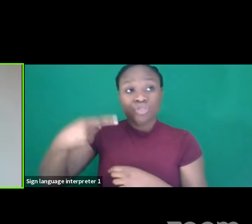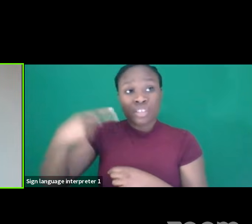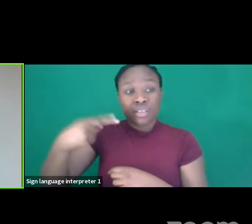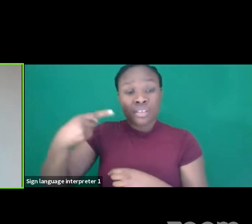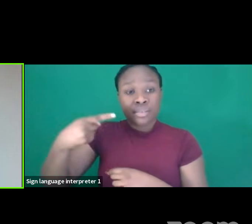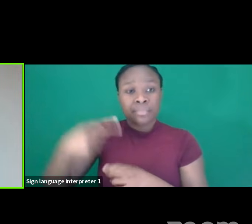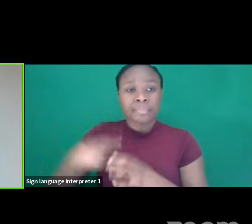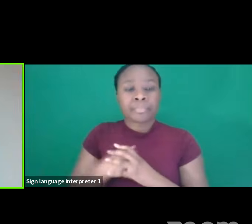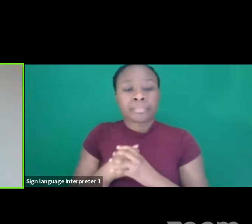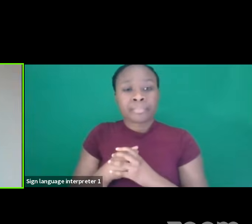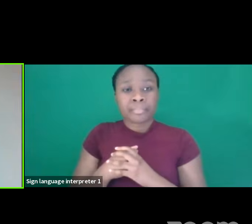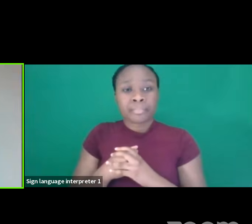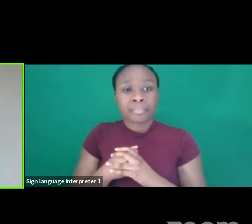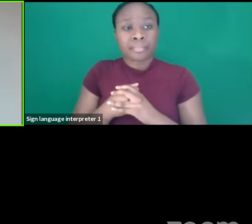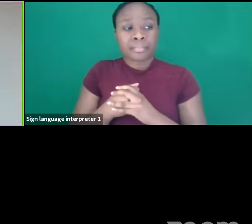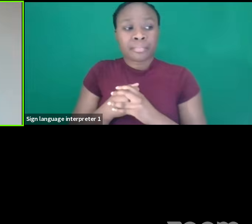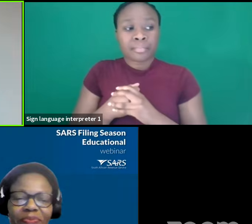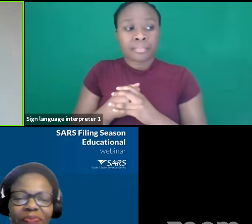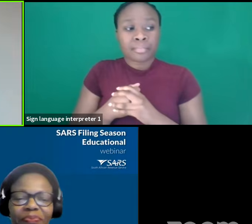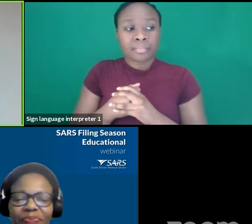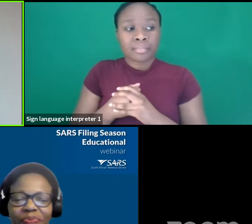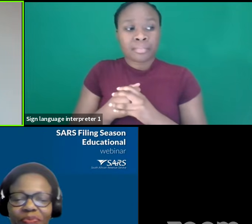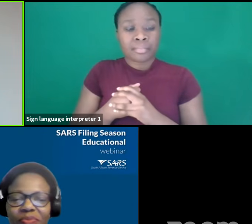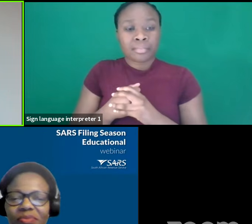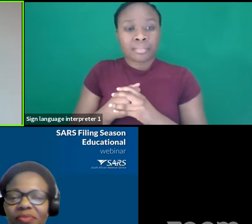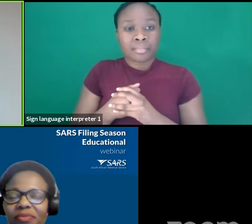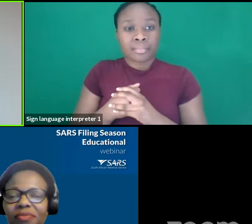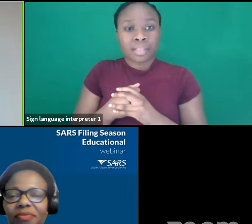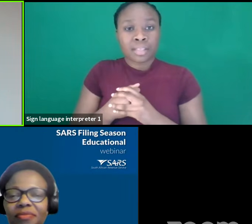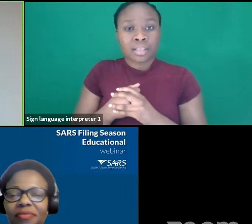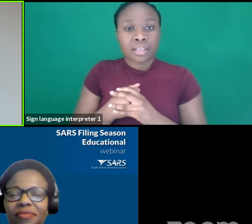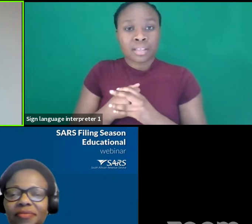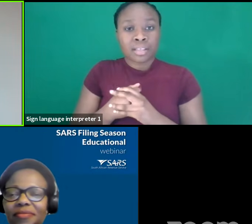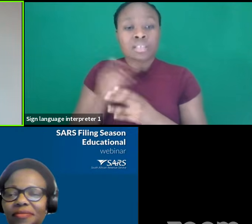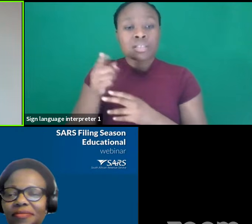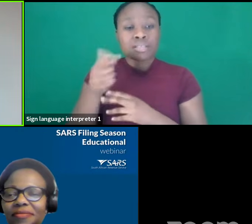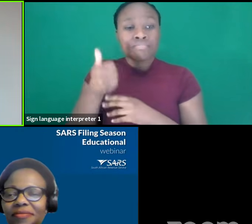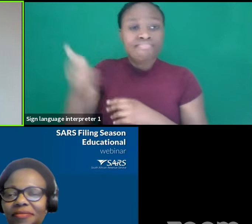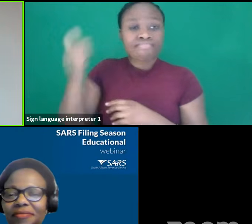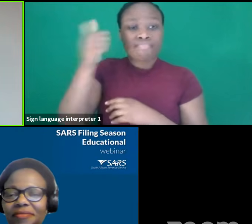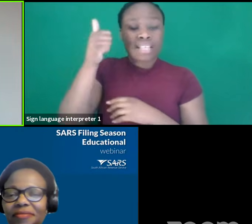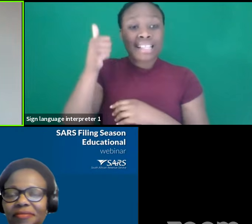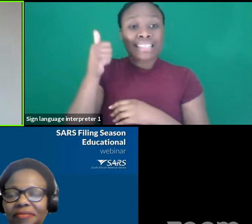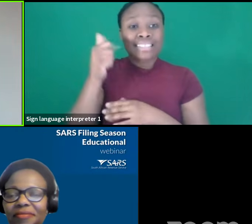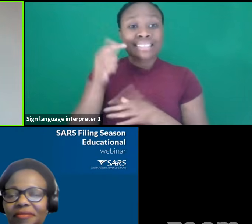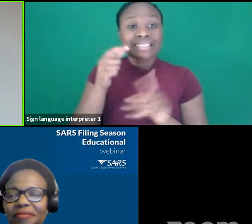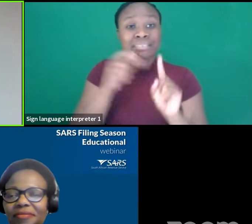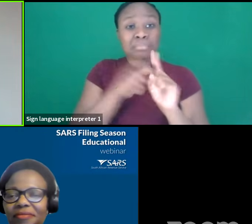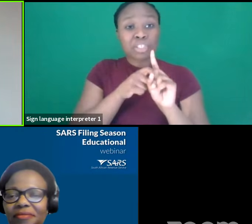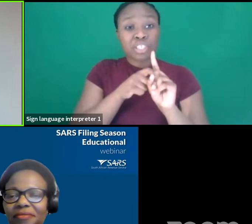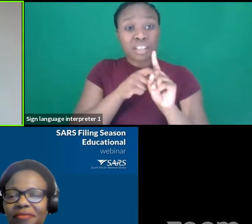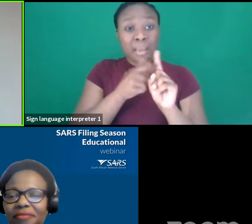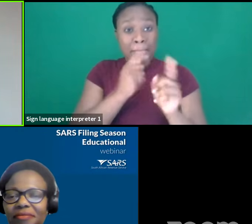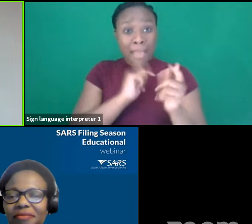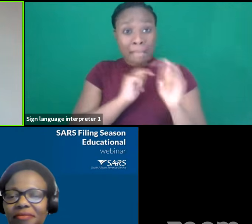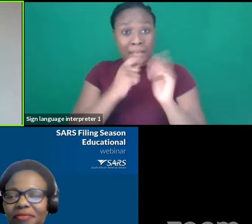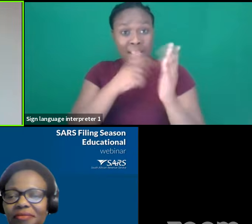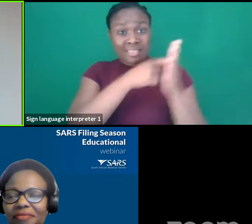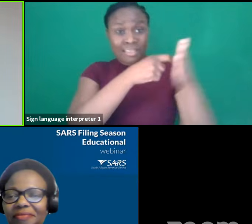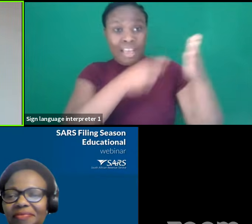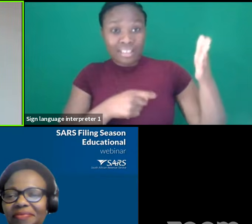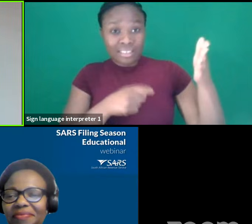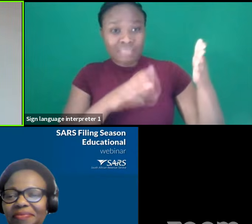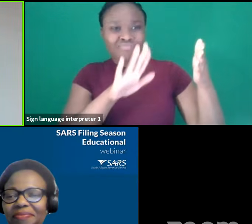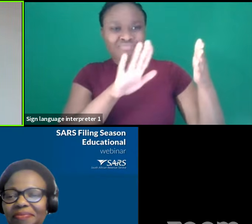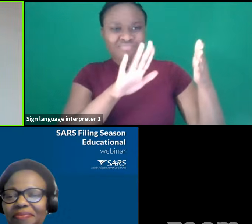head for taxpayer and trader education, and she will be giving a closing